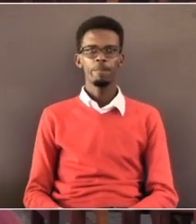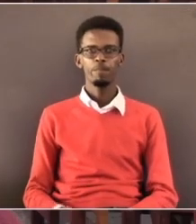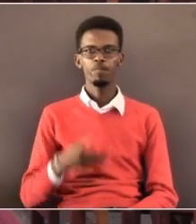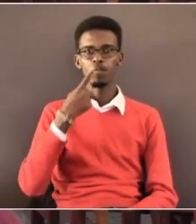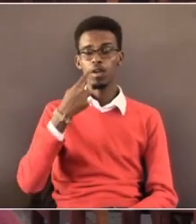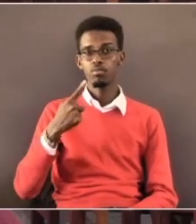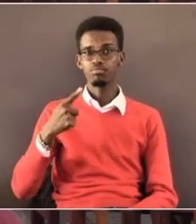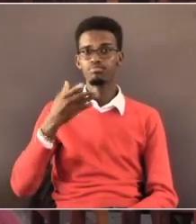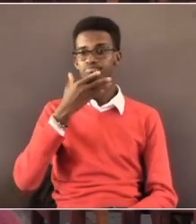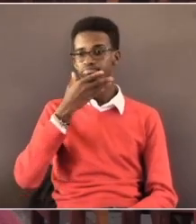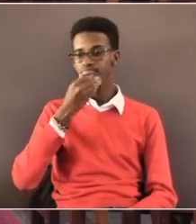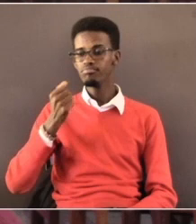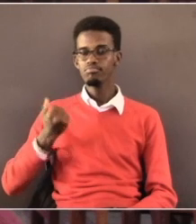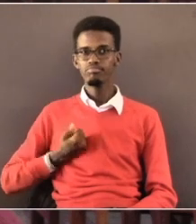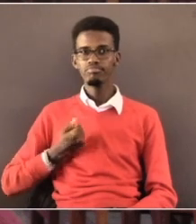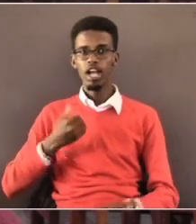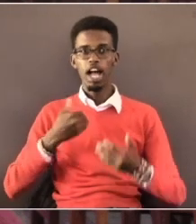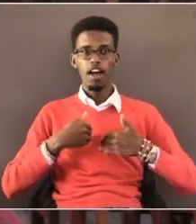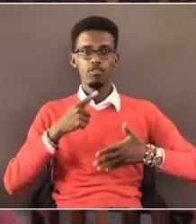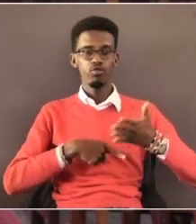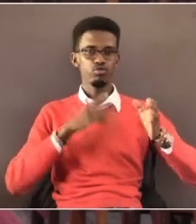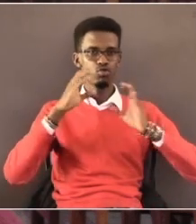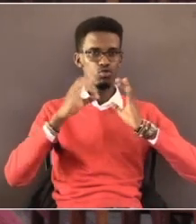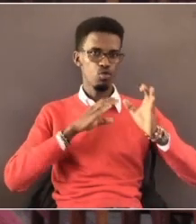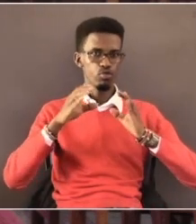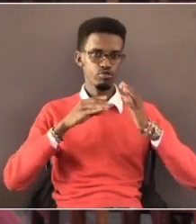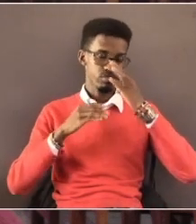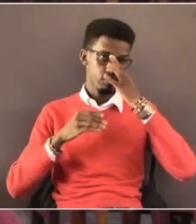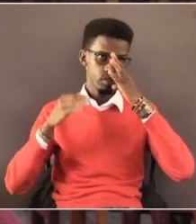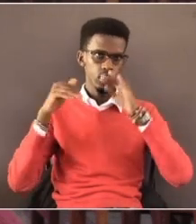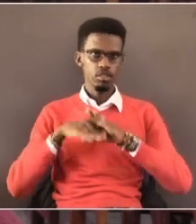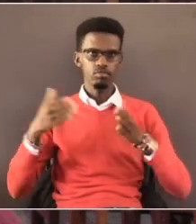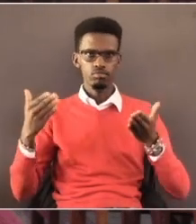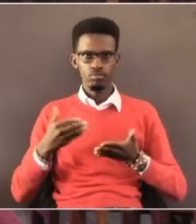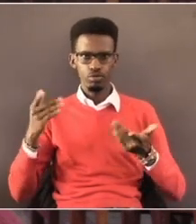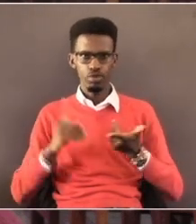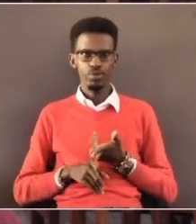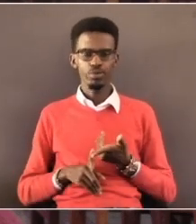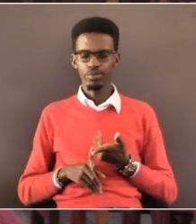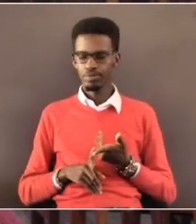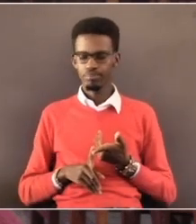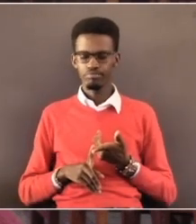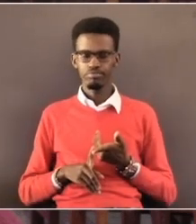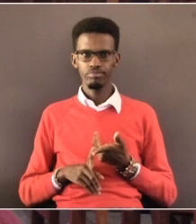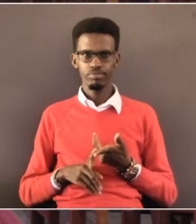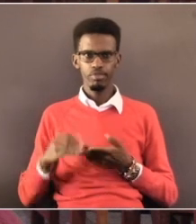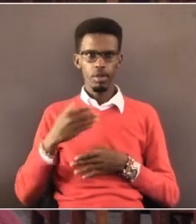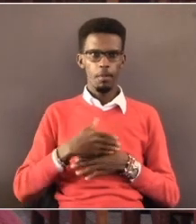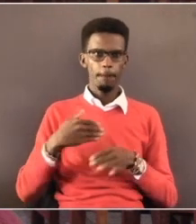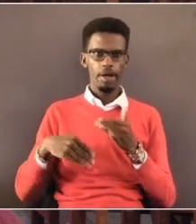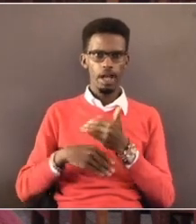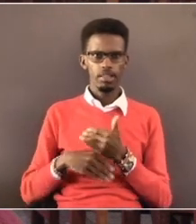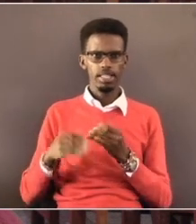So, ladies and gentlemen, we have been having conversations on financial boundaries. We have looked